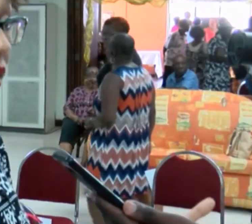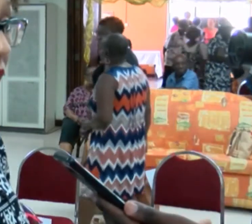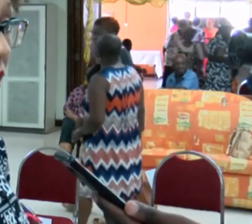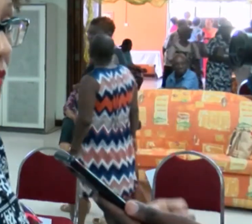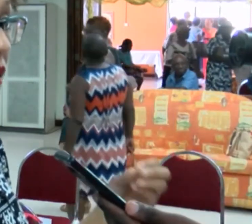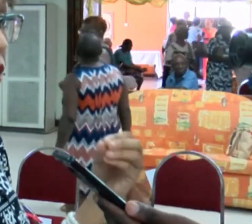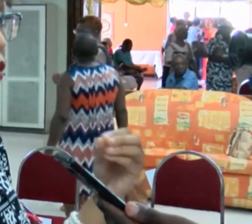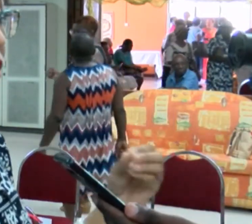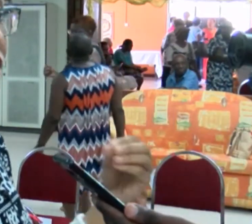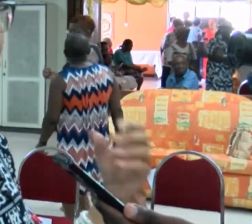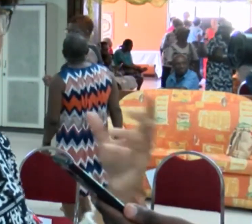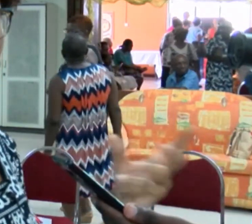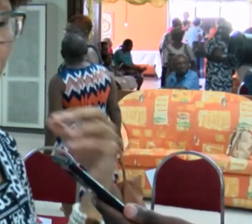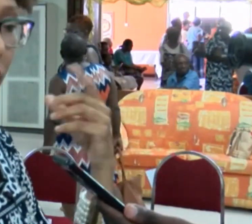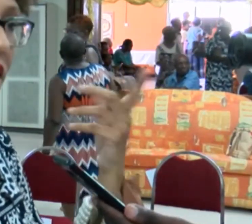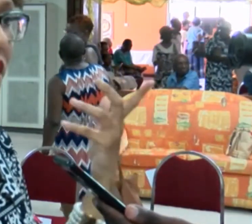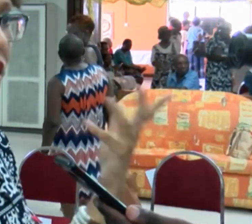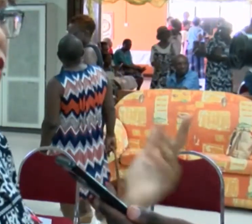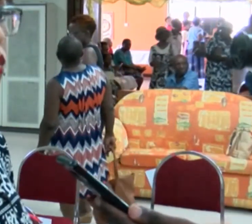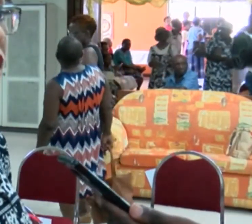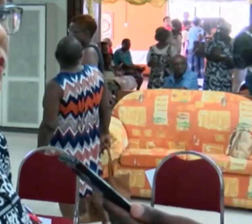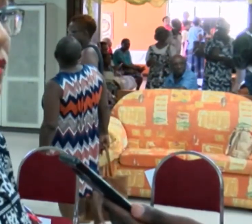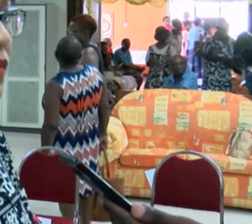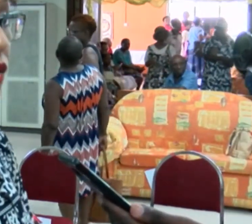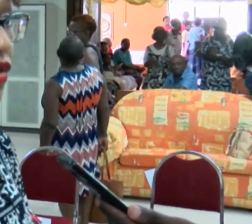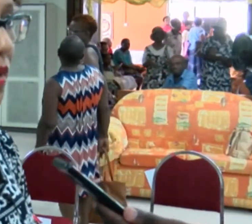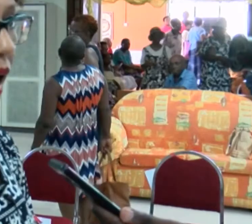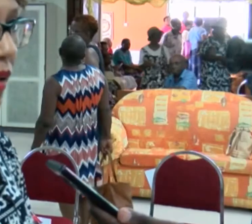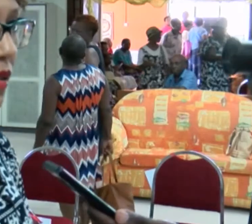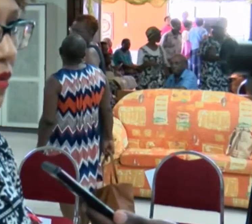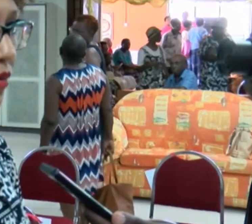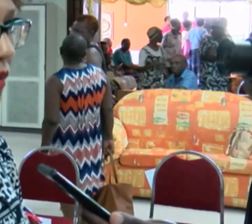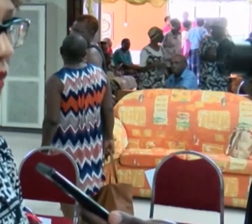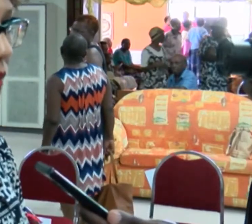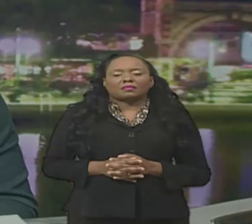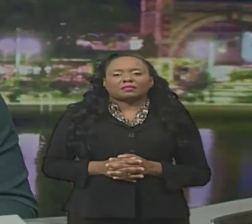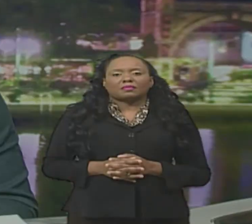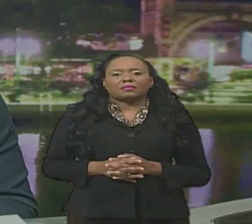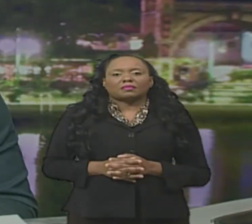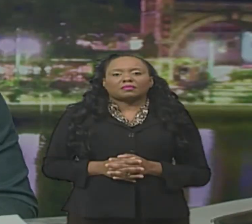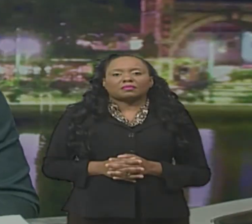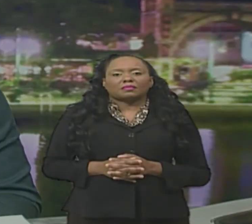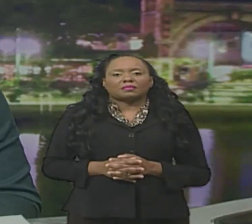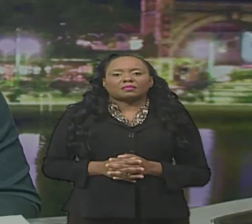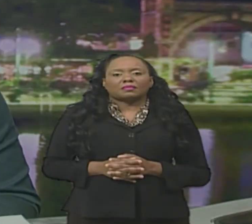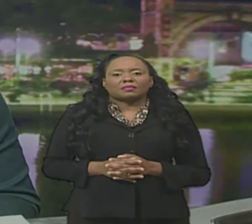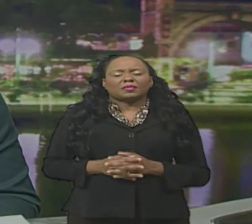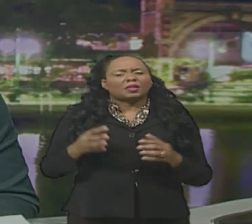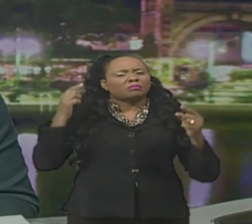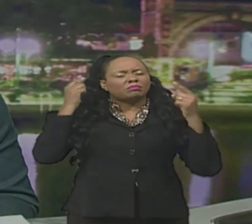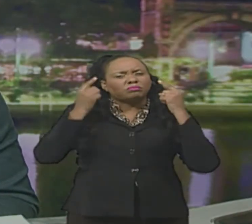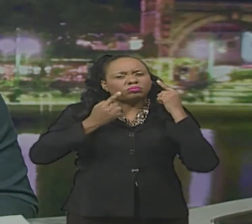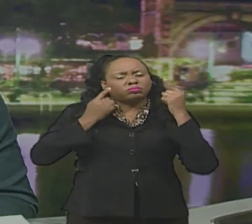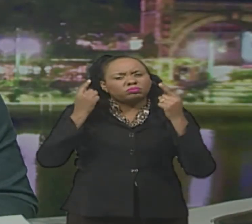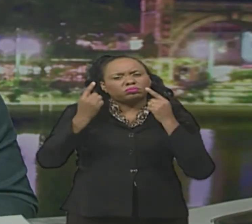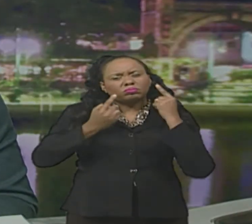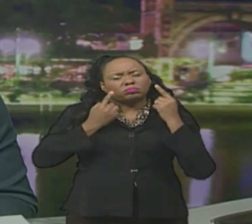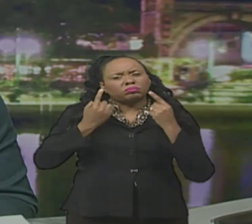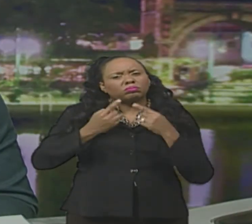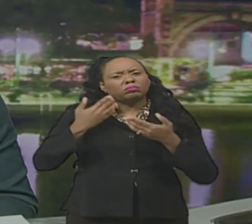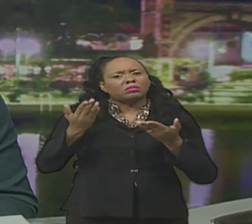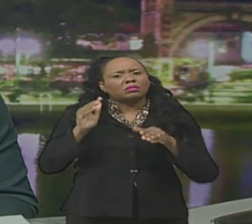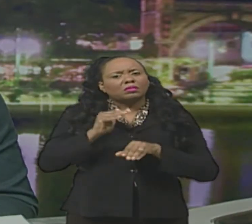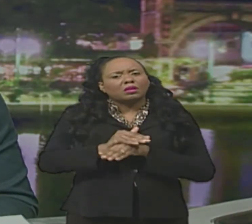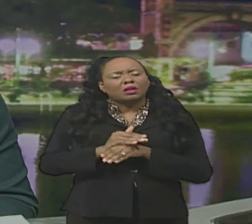of board games, so we still engage in activities that do keep them extremely active. There's concern tonight over the high level